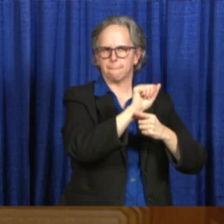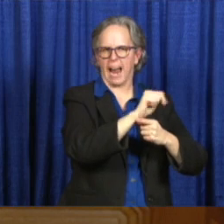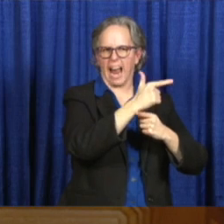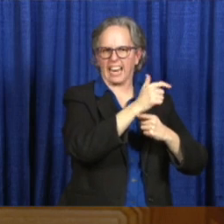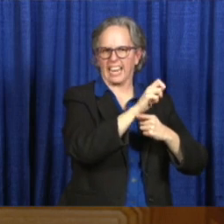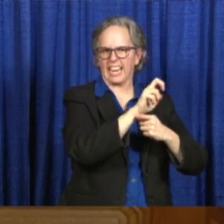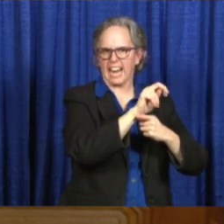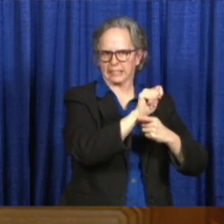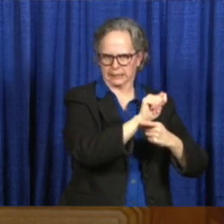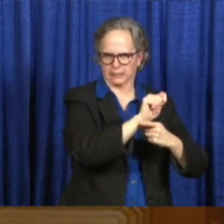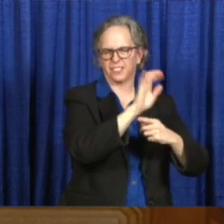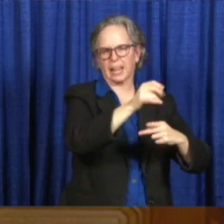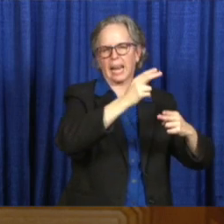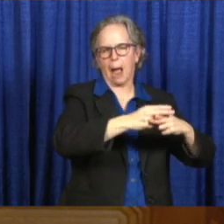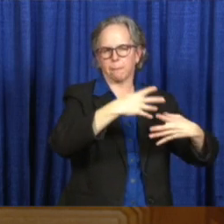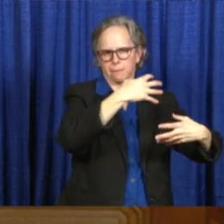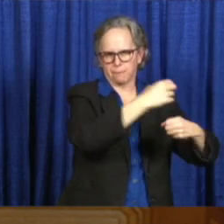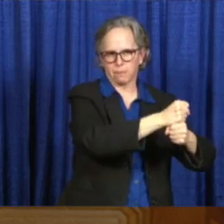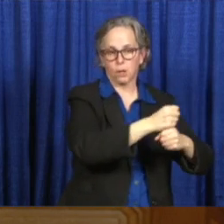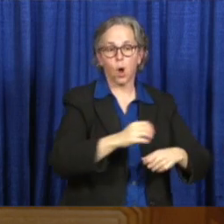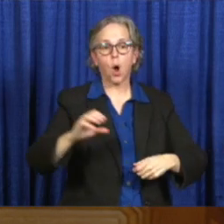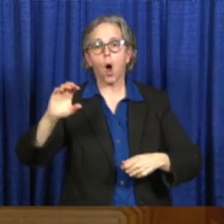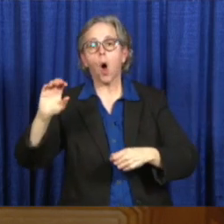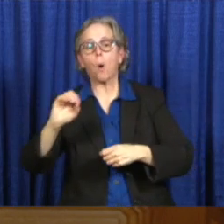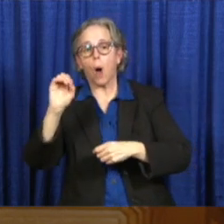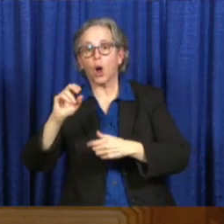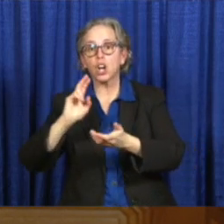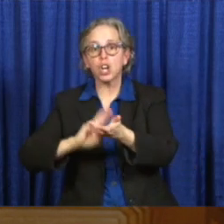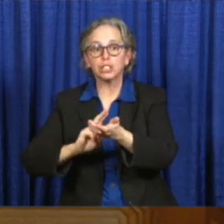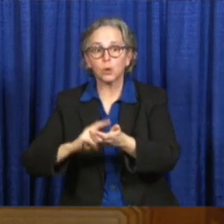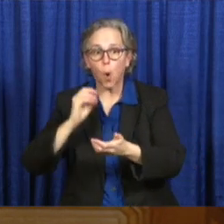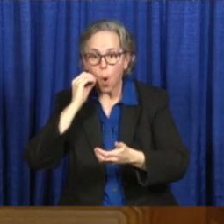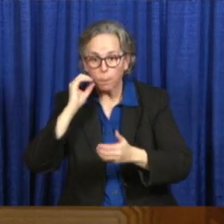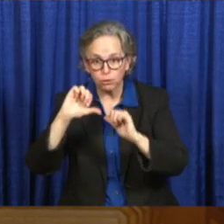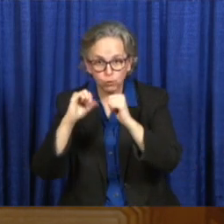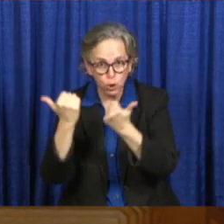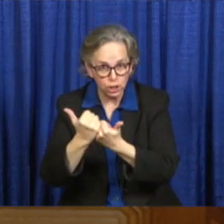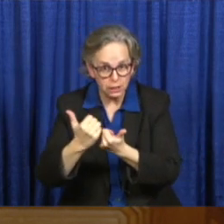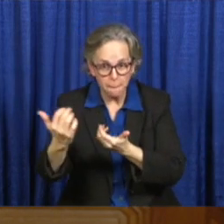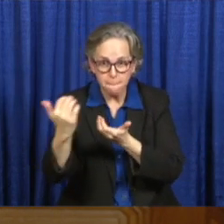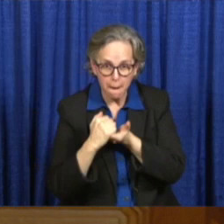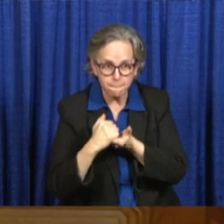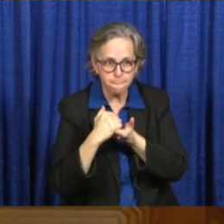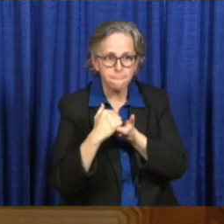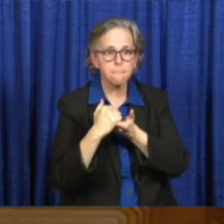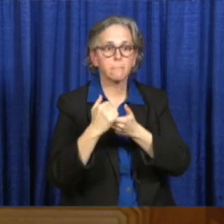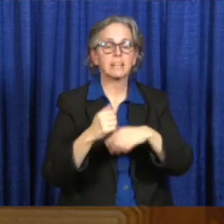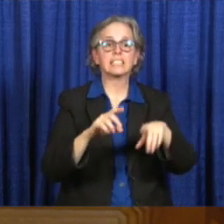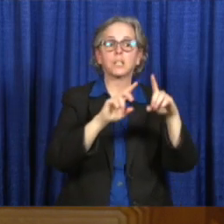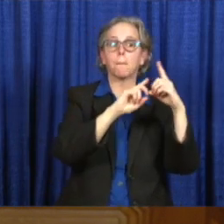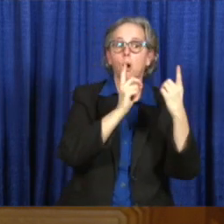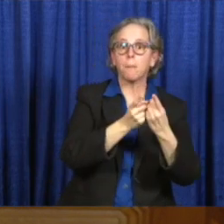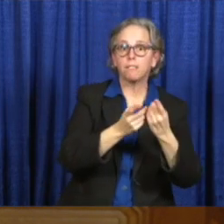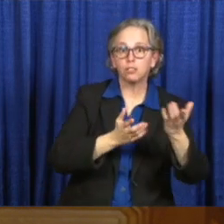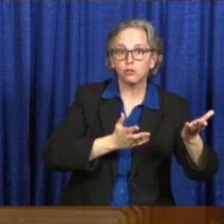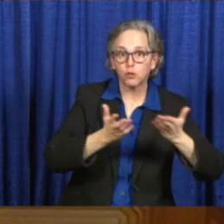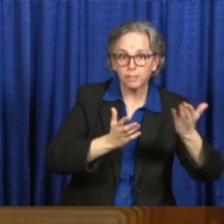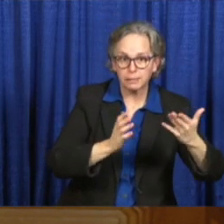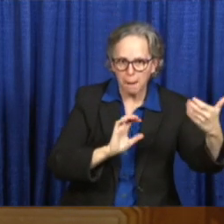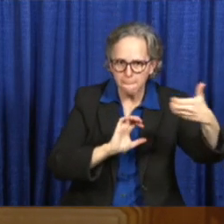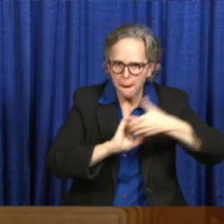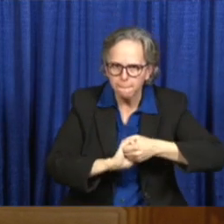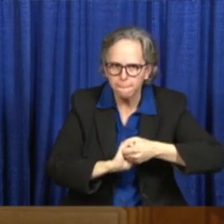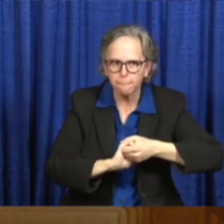Ohio Department of Administrative Services, the Ohio Department of Development Services Agency, and the Ohio Department of